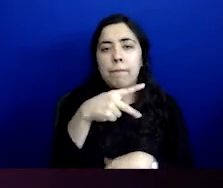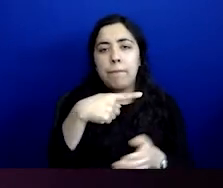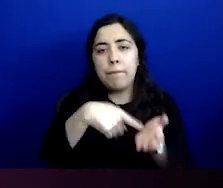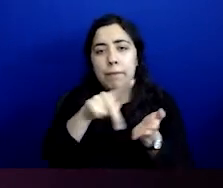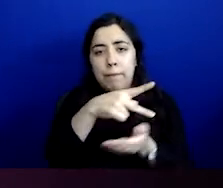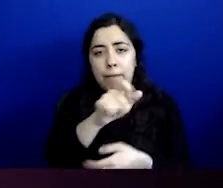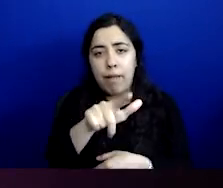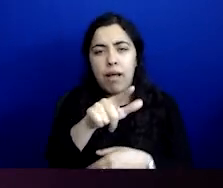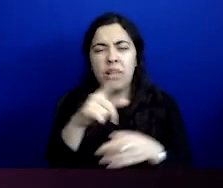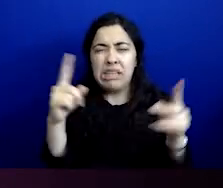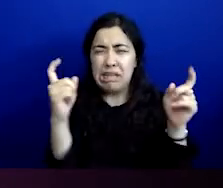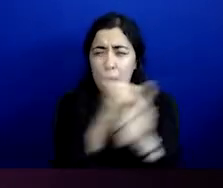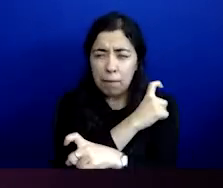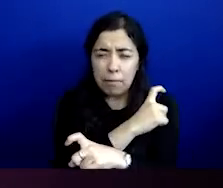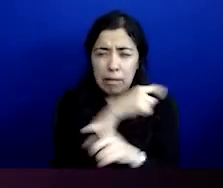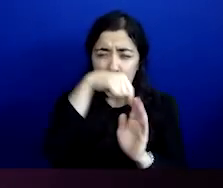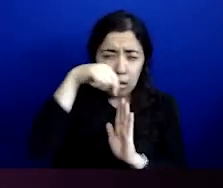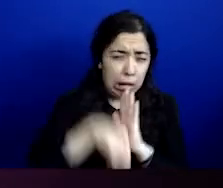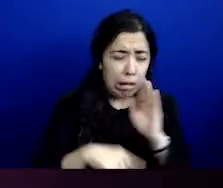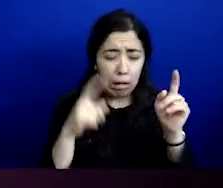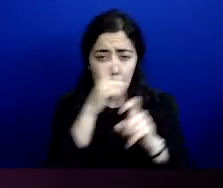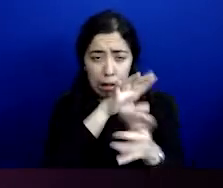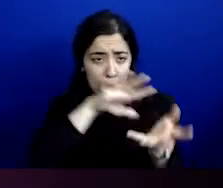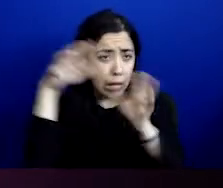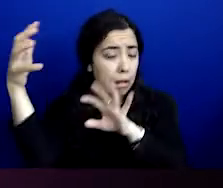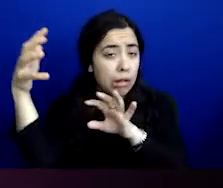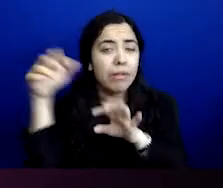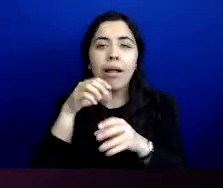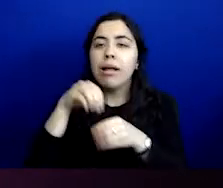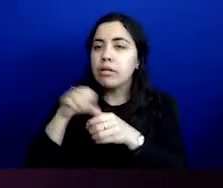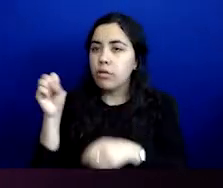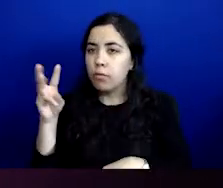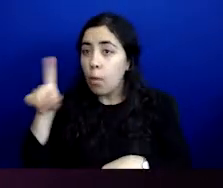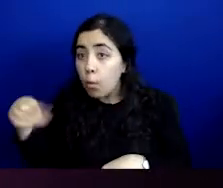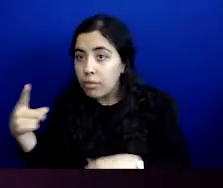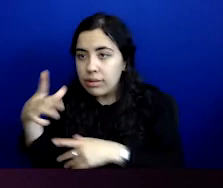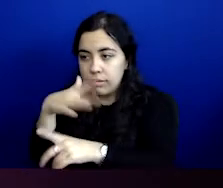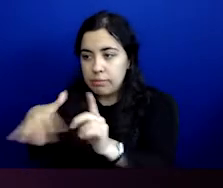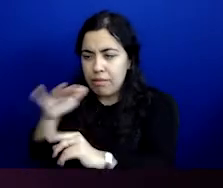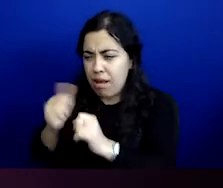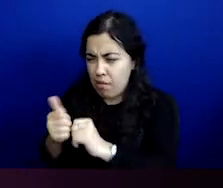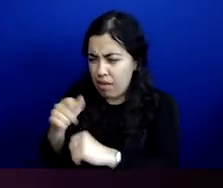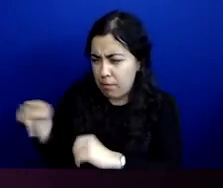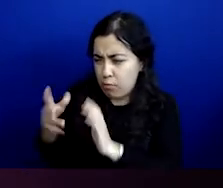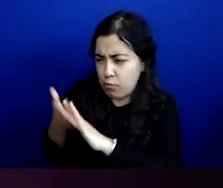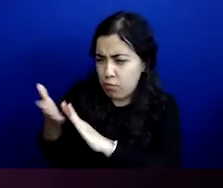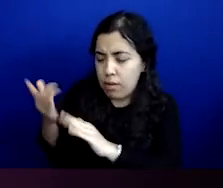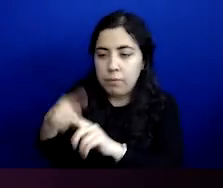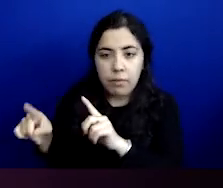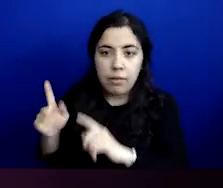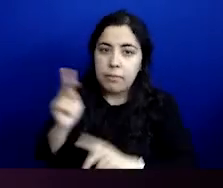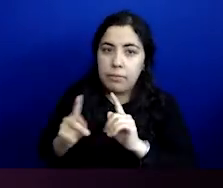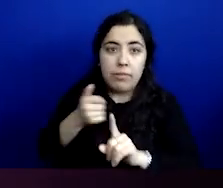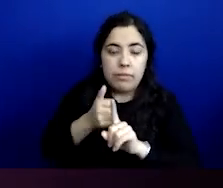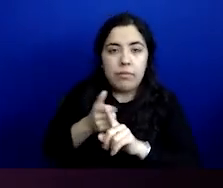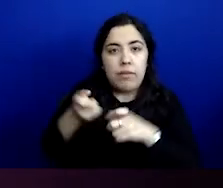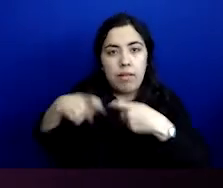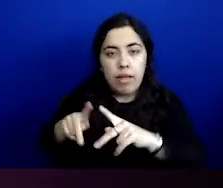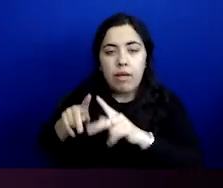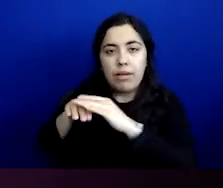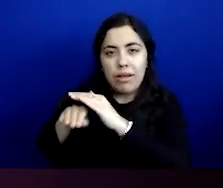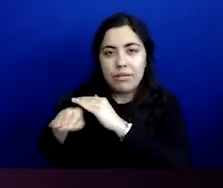very complex, not only on the software space, like in how these applications actually run to enable people to